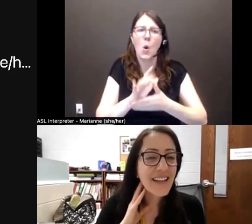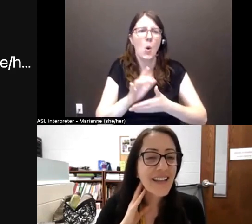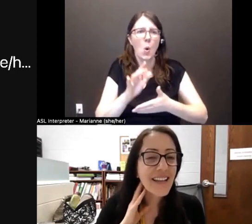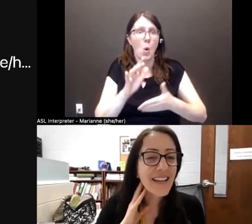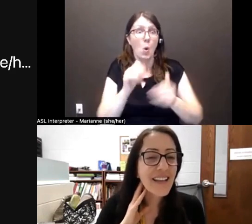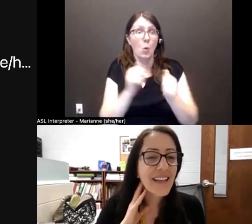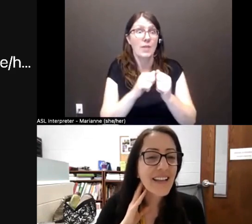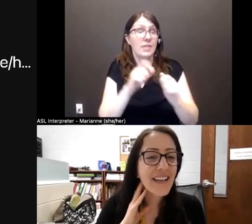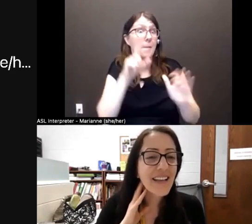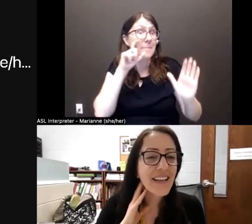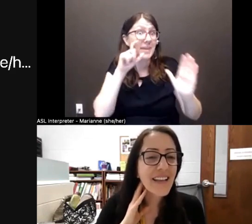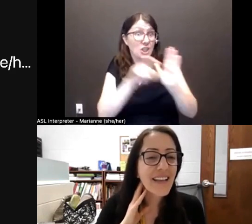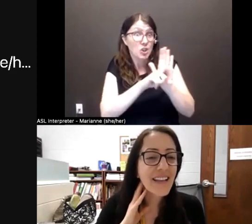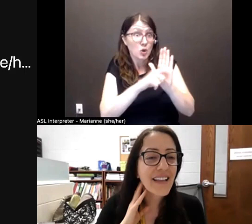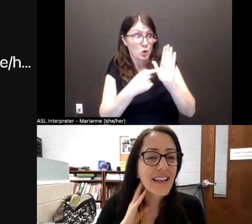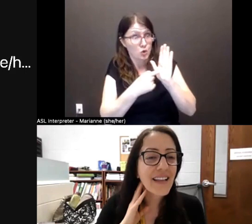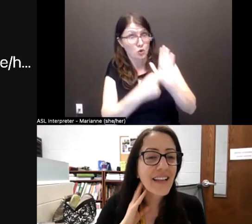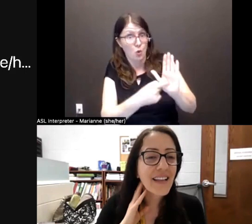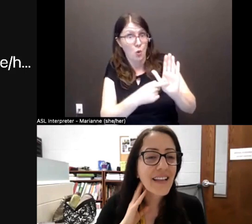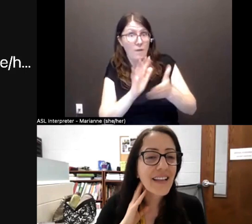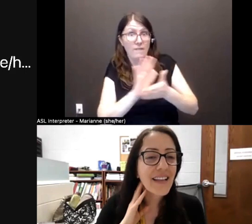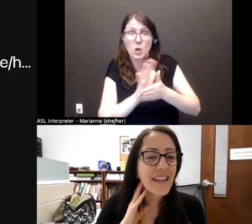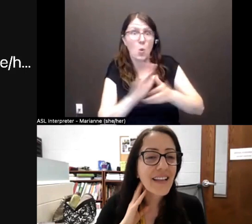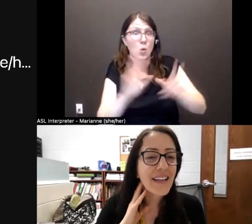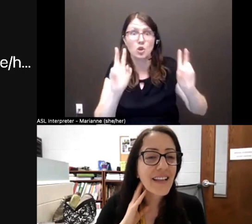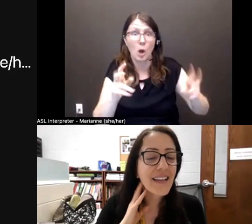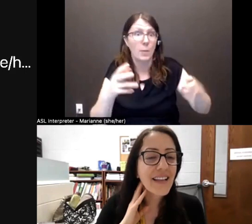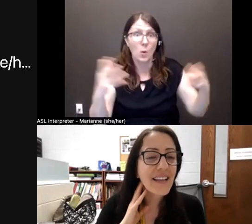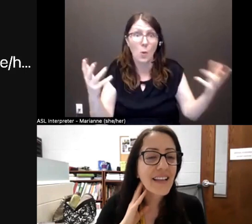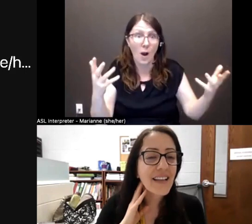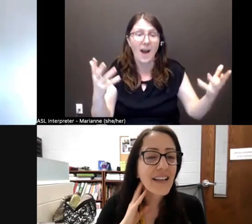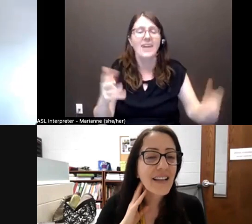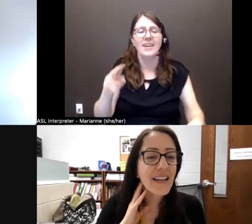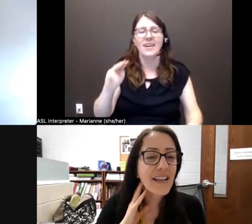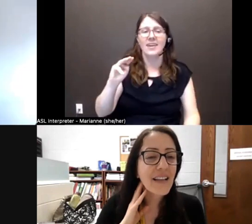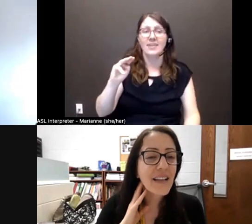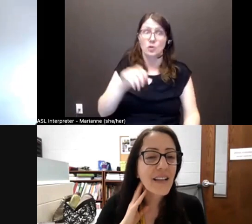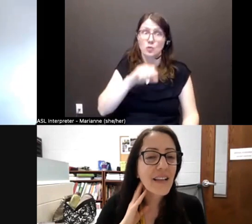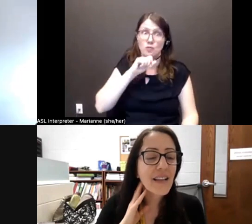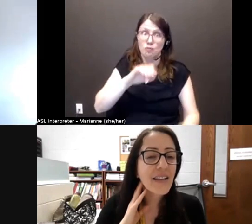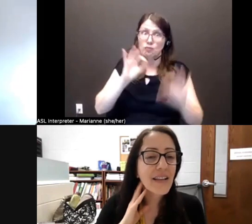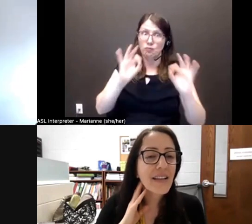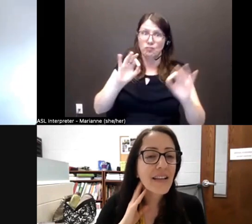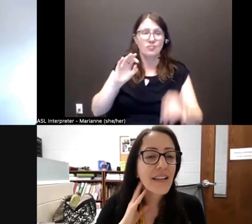Yeah. Perfect. I try to make it user-friendly. Yes.